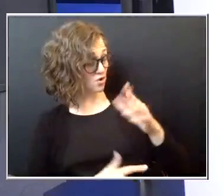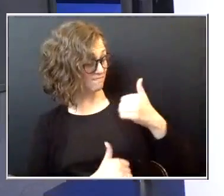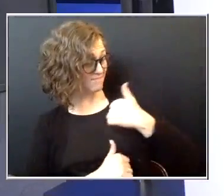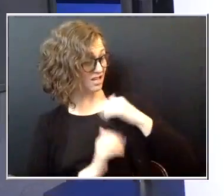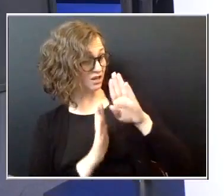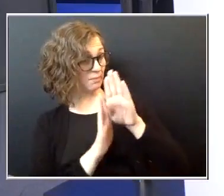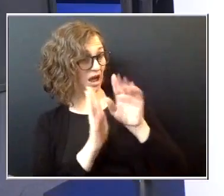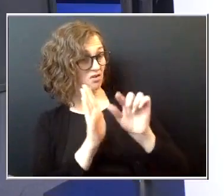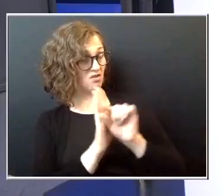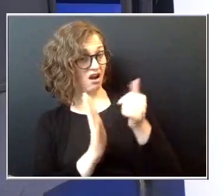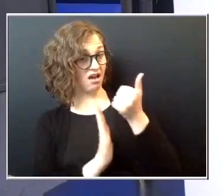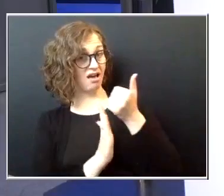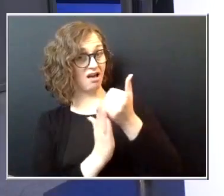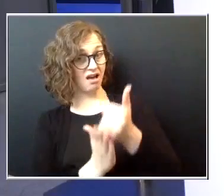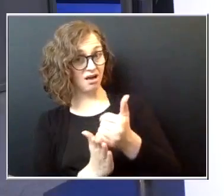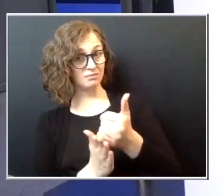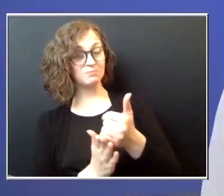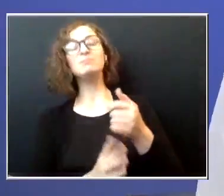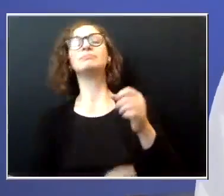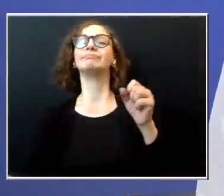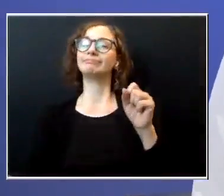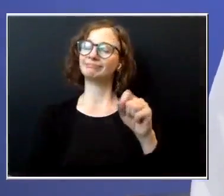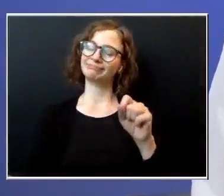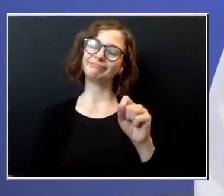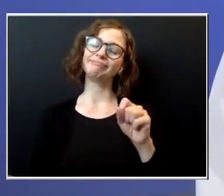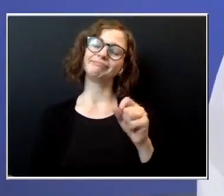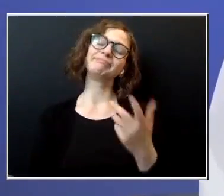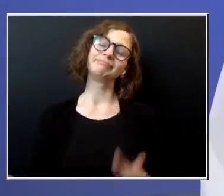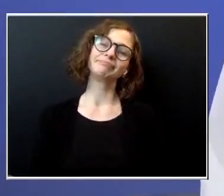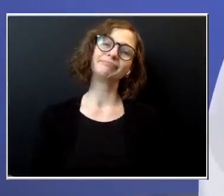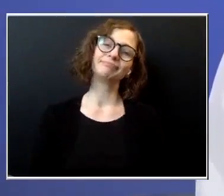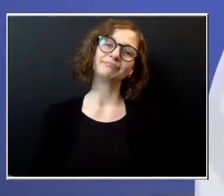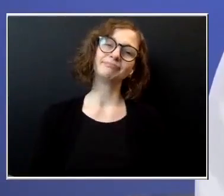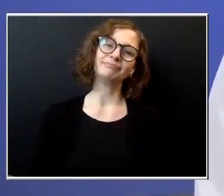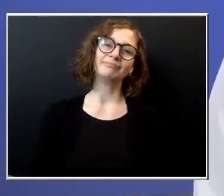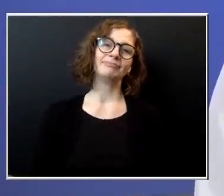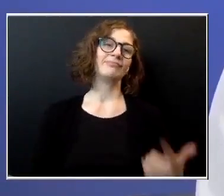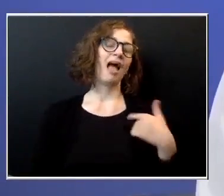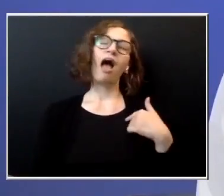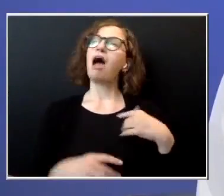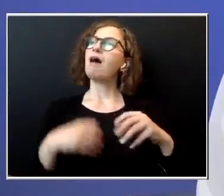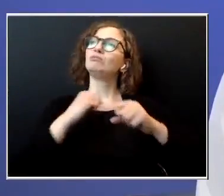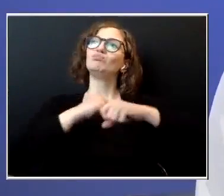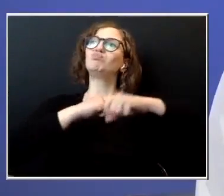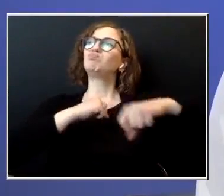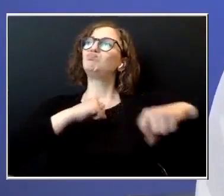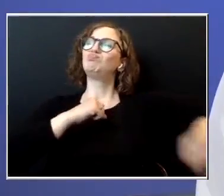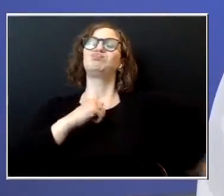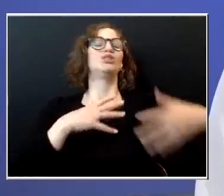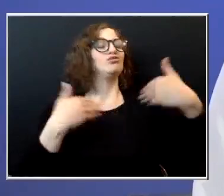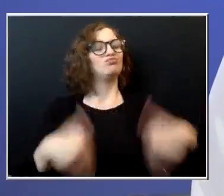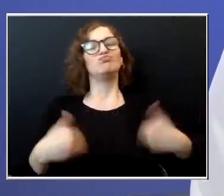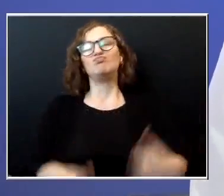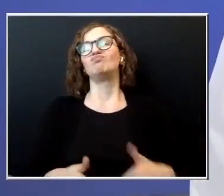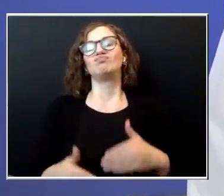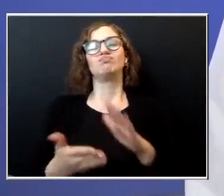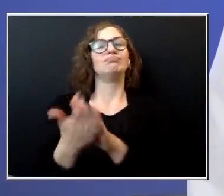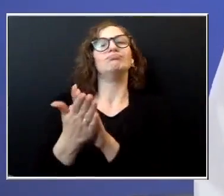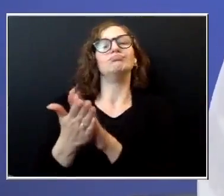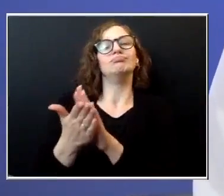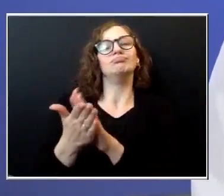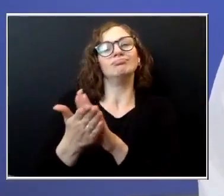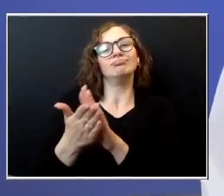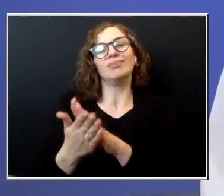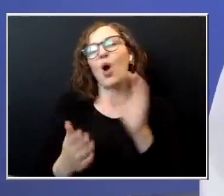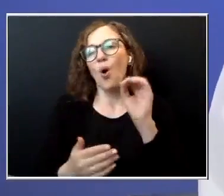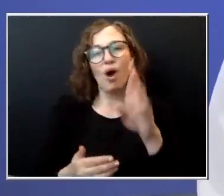order. So I can't say enough about the OR. And when I hear people are kind of,